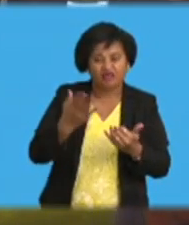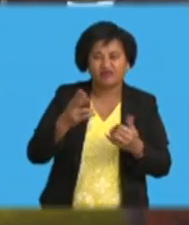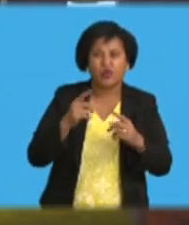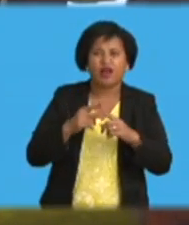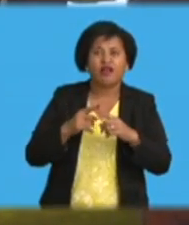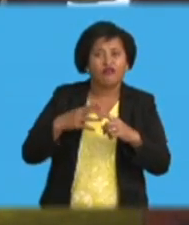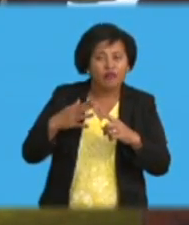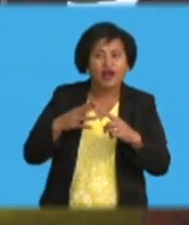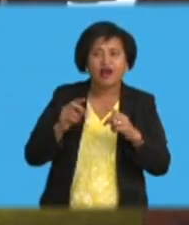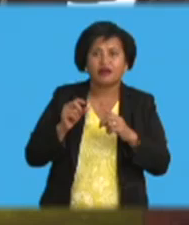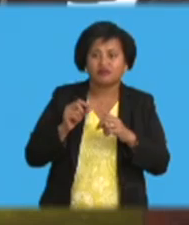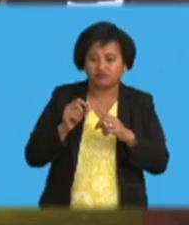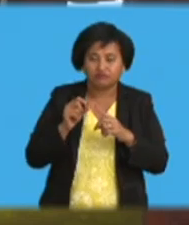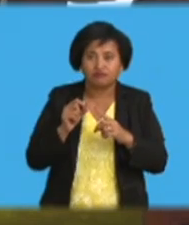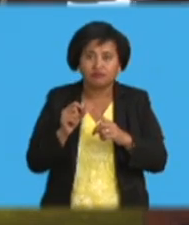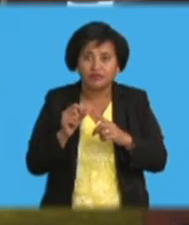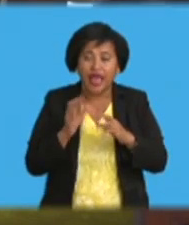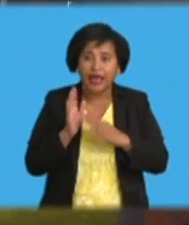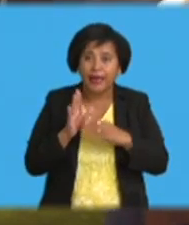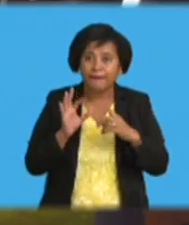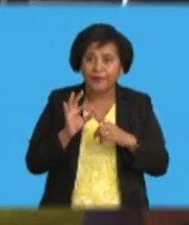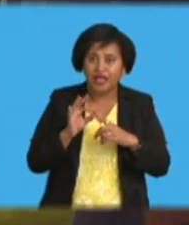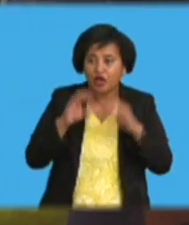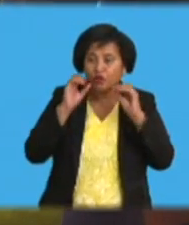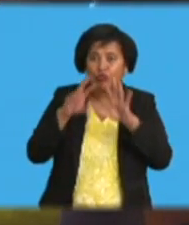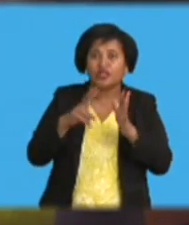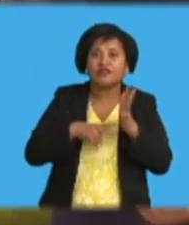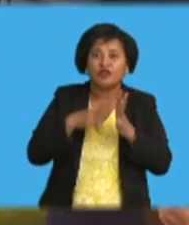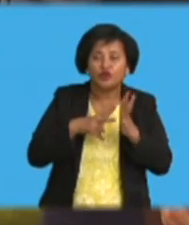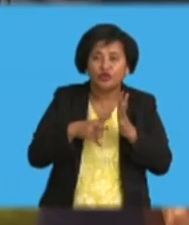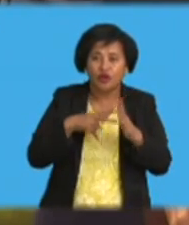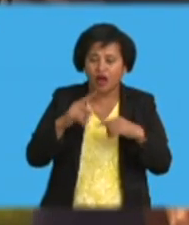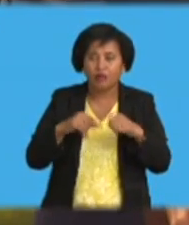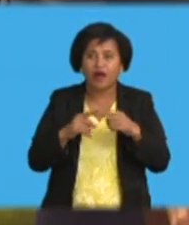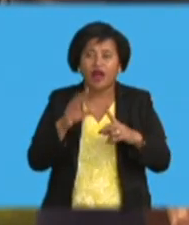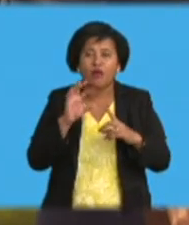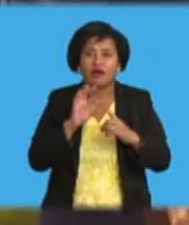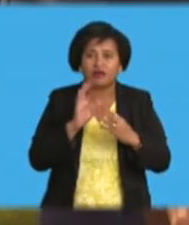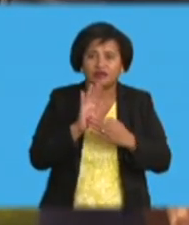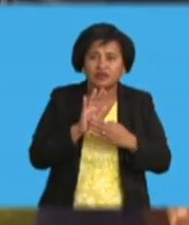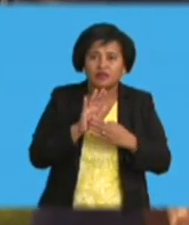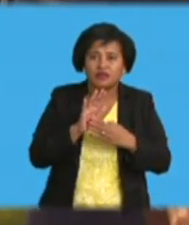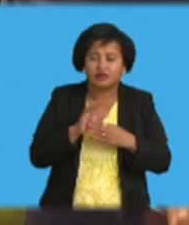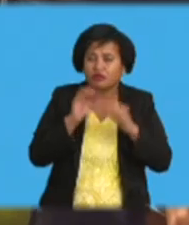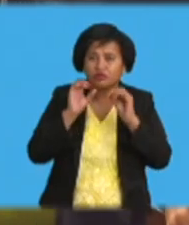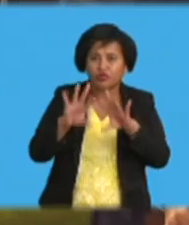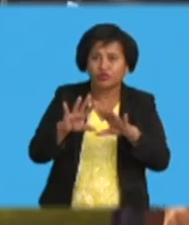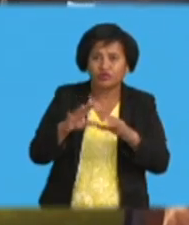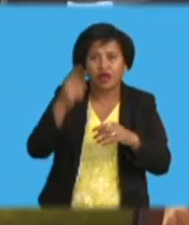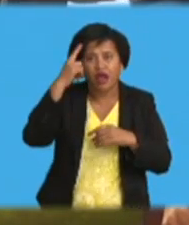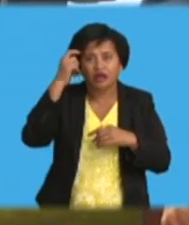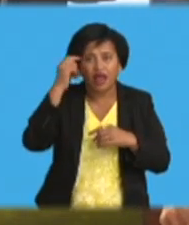spreading fake doctored videos of our Honourable Prime Minister on Facebook, even going so far as to claim the video itself was true